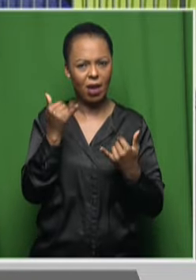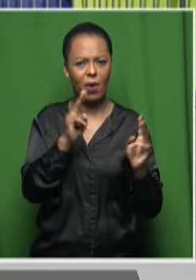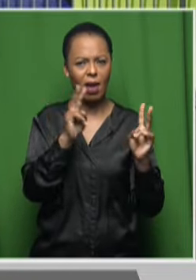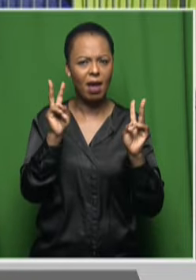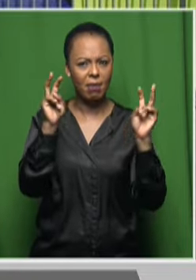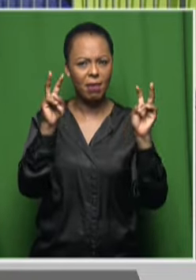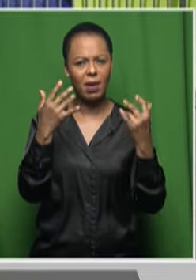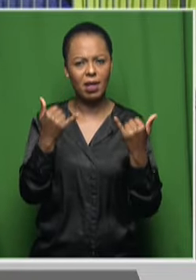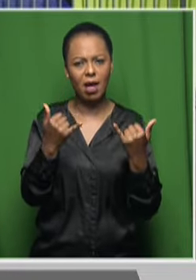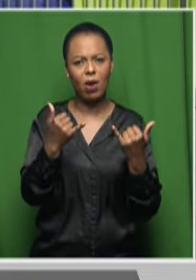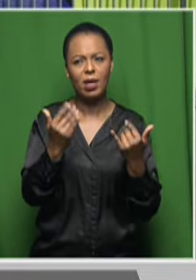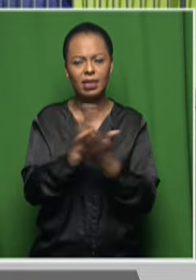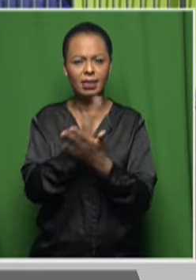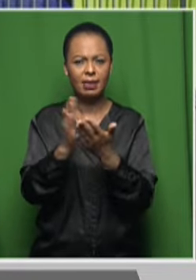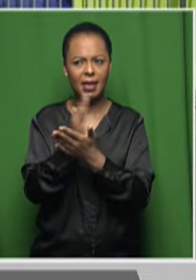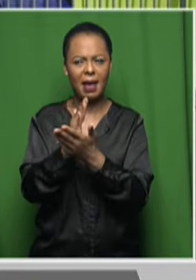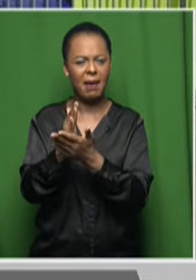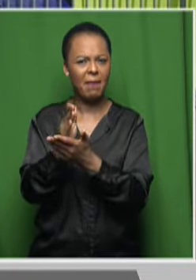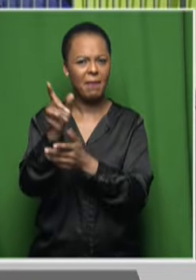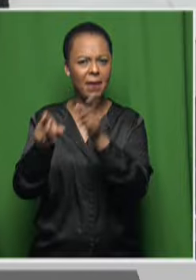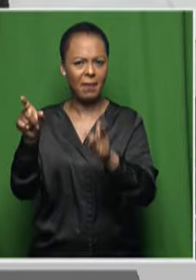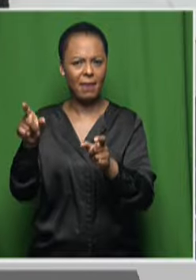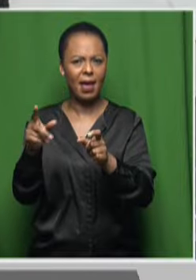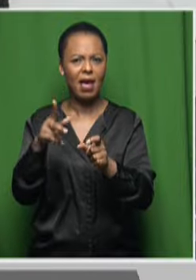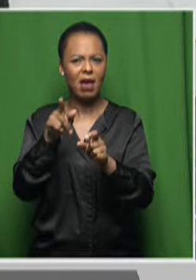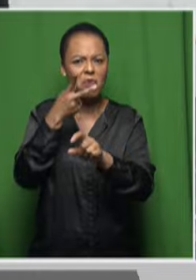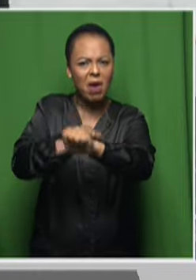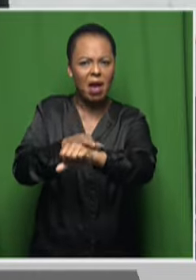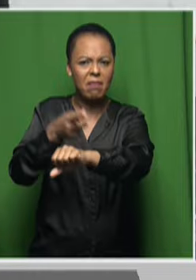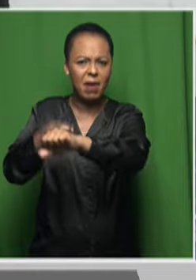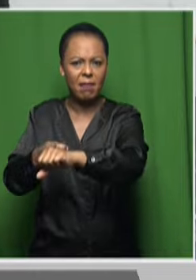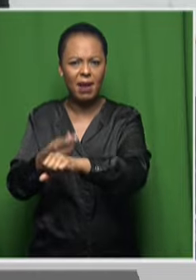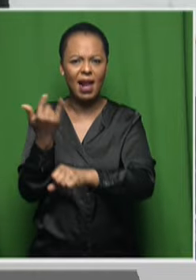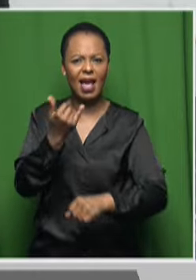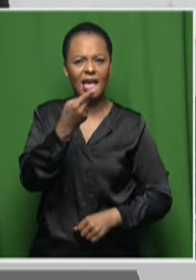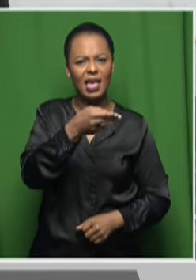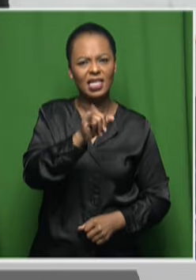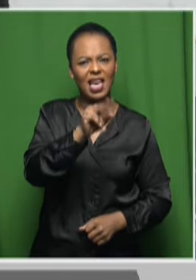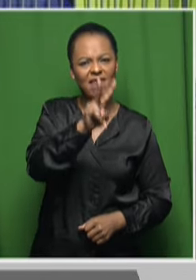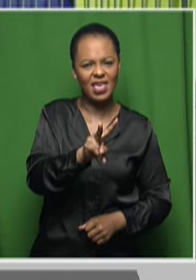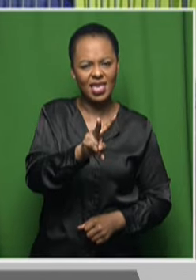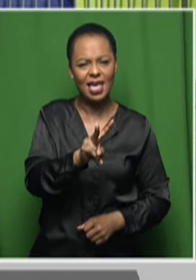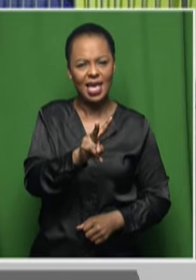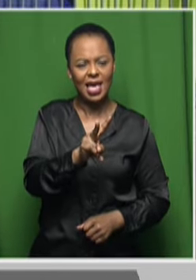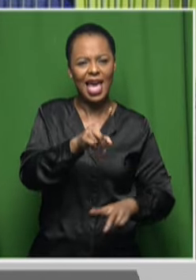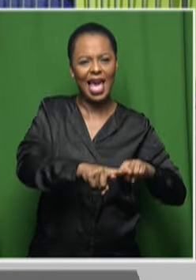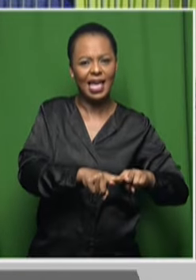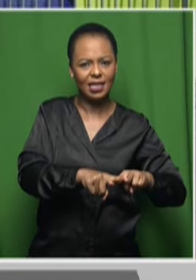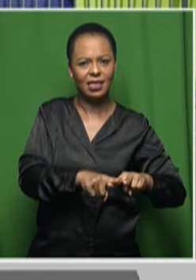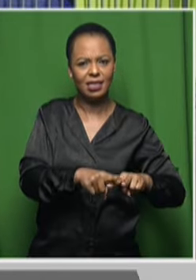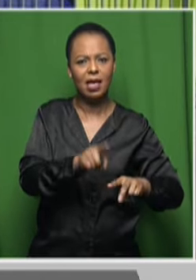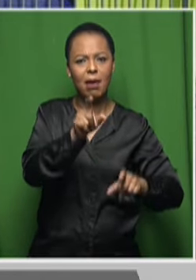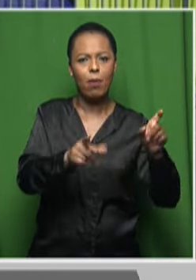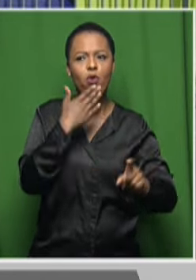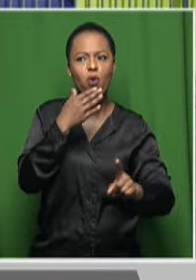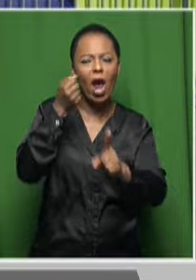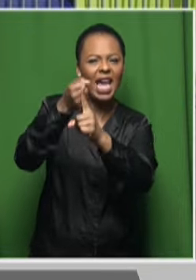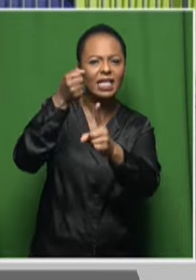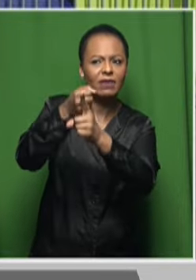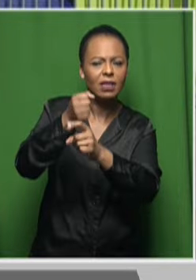world who were injecting diseases like HIV, AIDS to activists. Now, we believe that this cancer